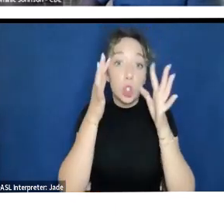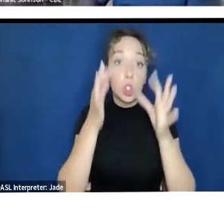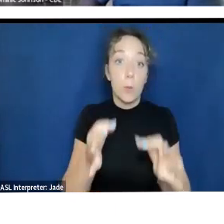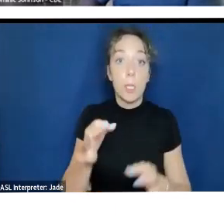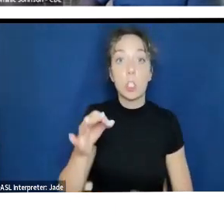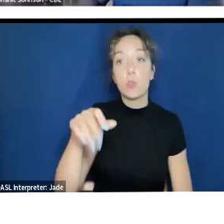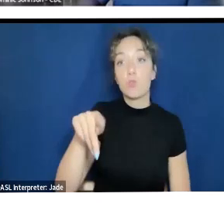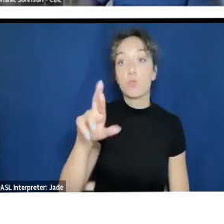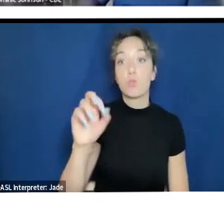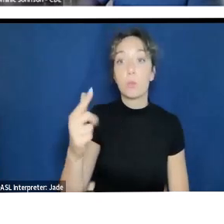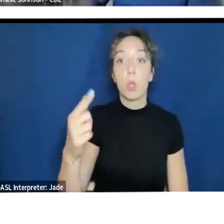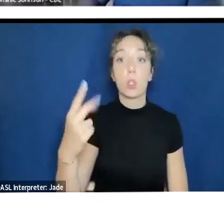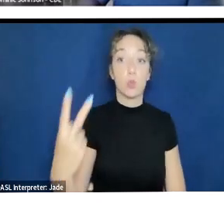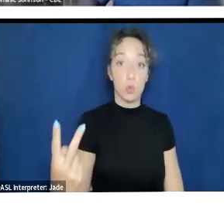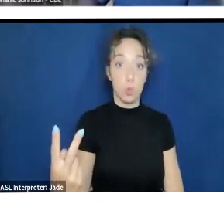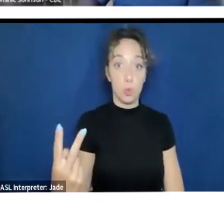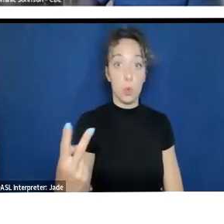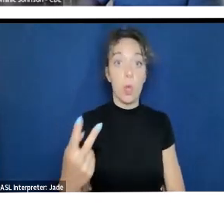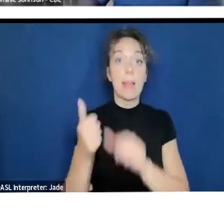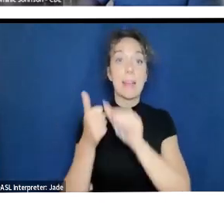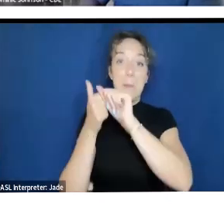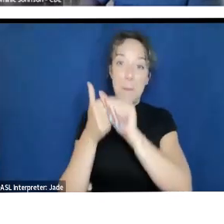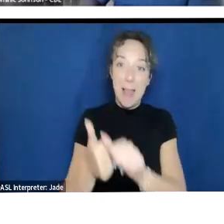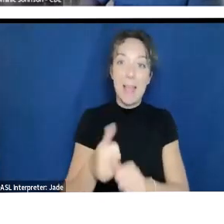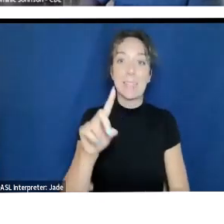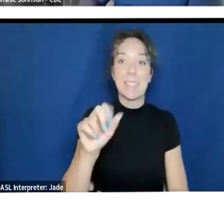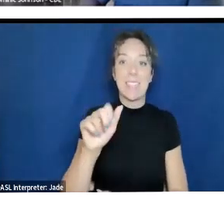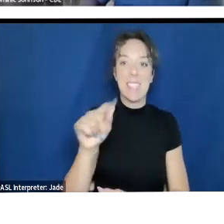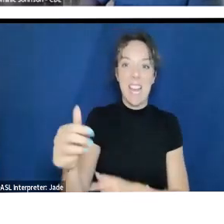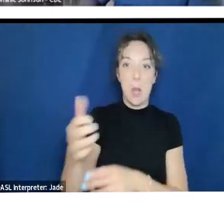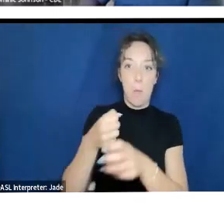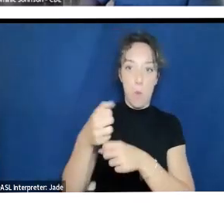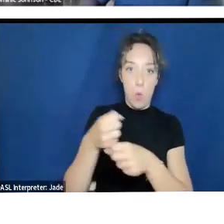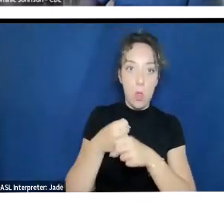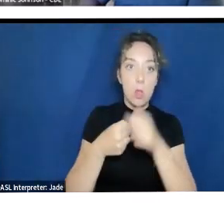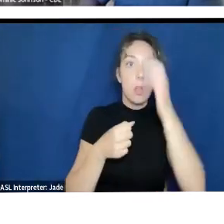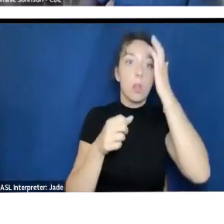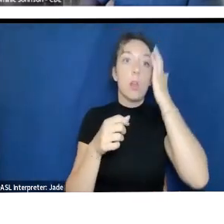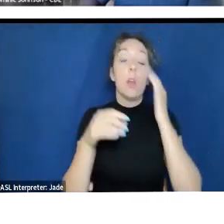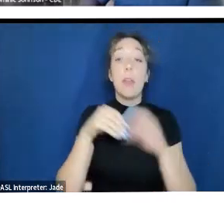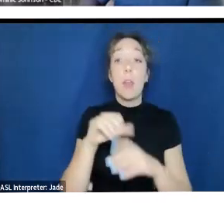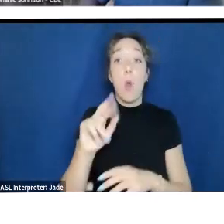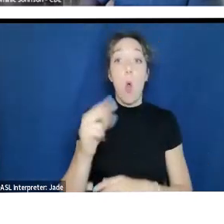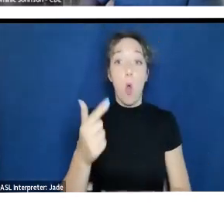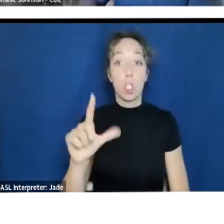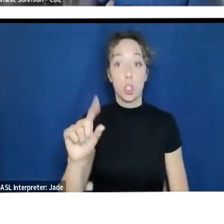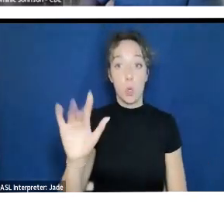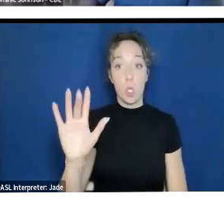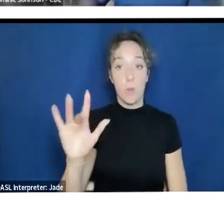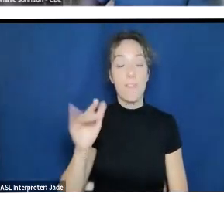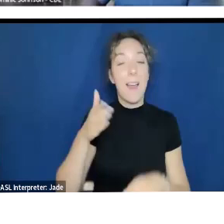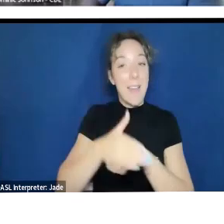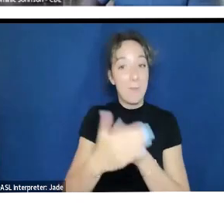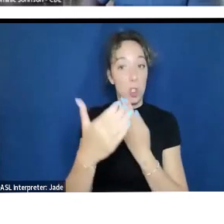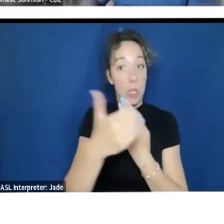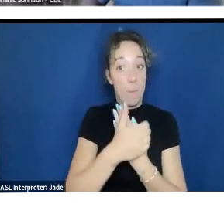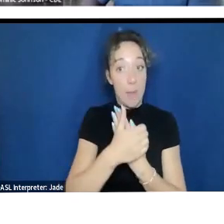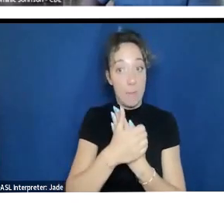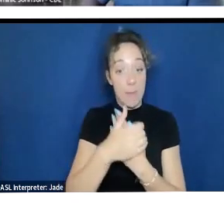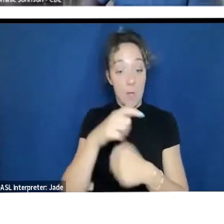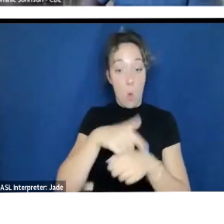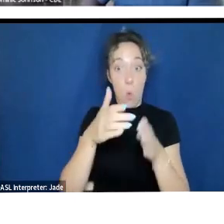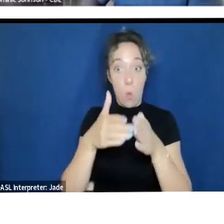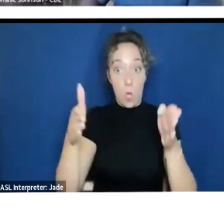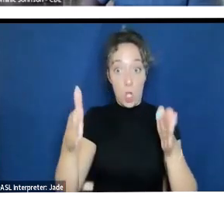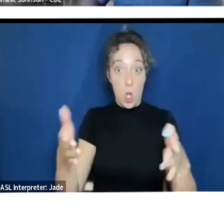II Compliance data pool. In August of 2025, after the amendment window closes, the